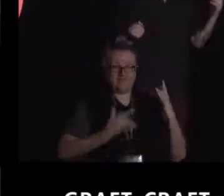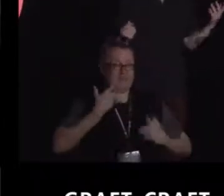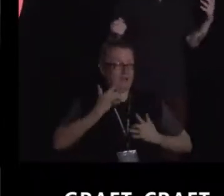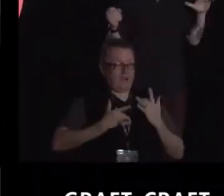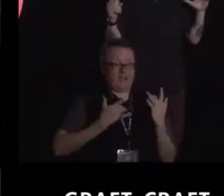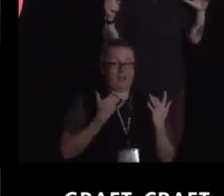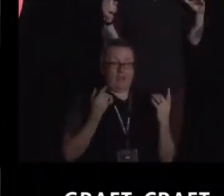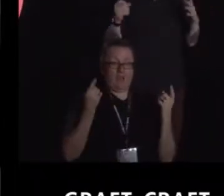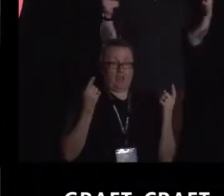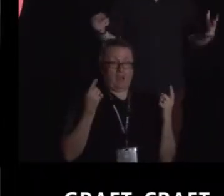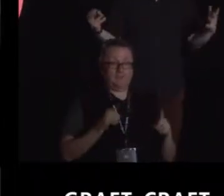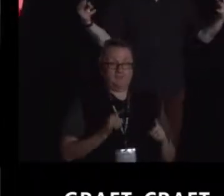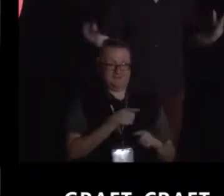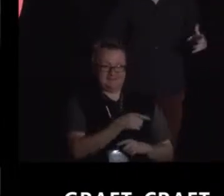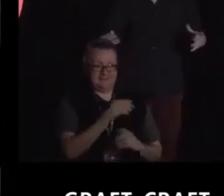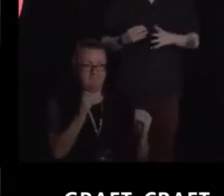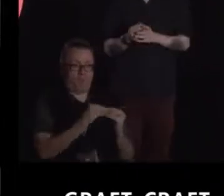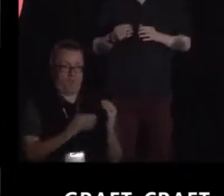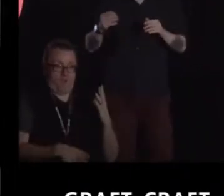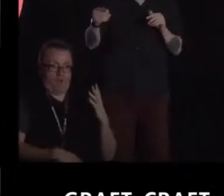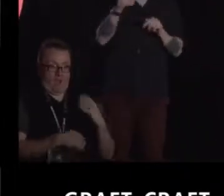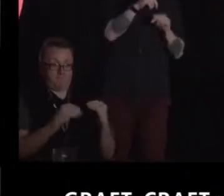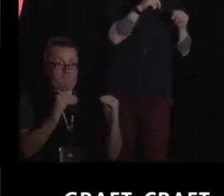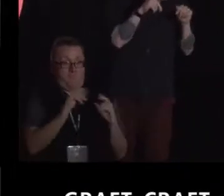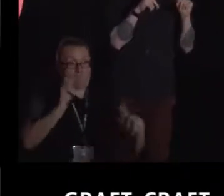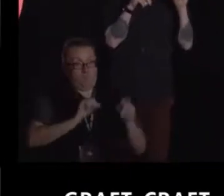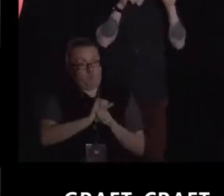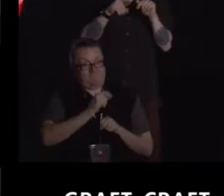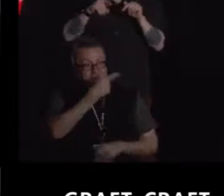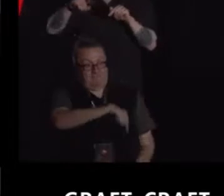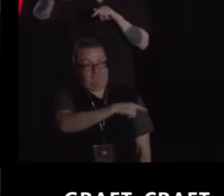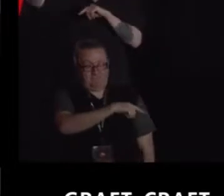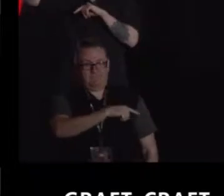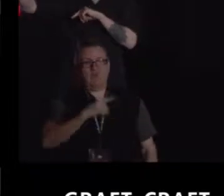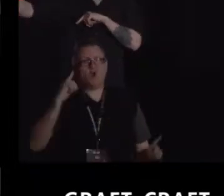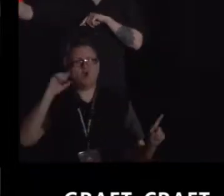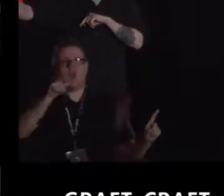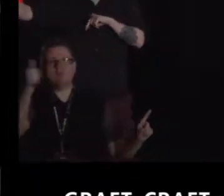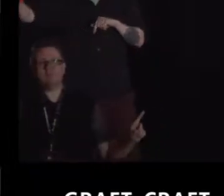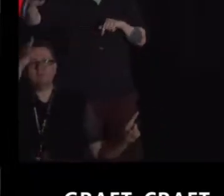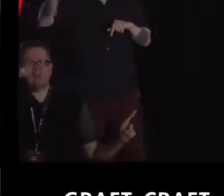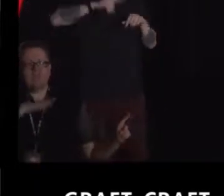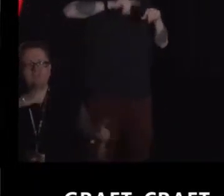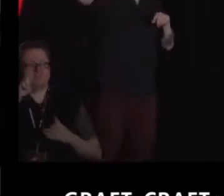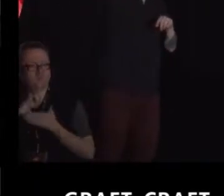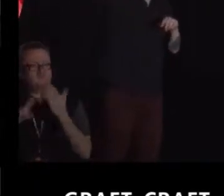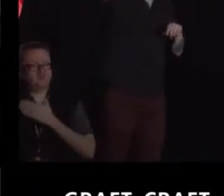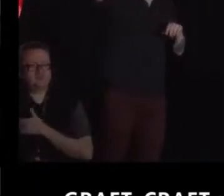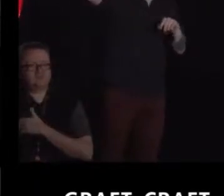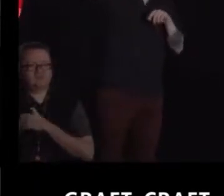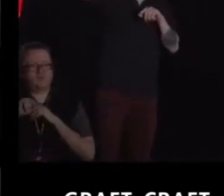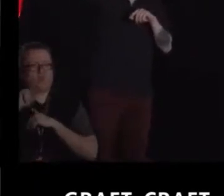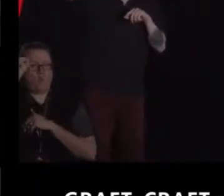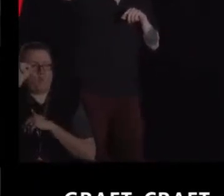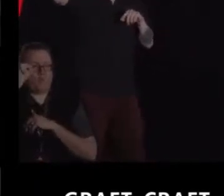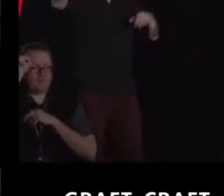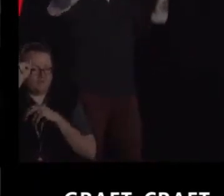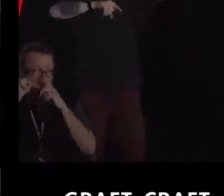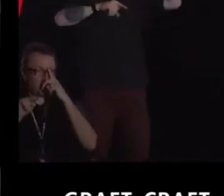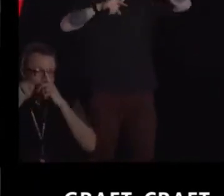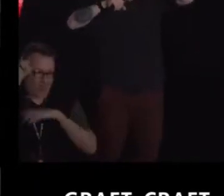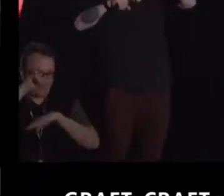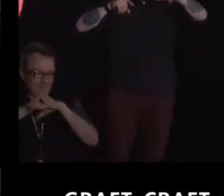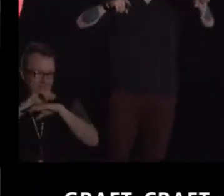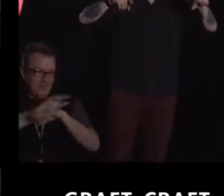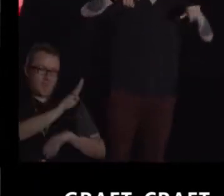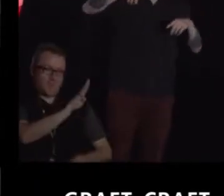of exciting stuff, they kind of needed more help. And then they'd heard about this young lad who was at a university up north in